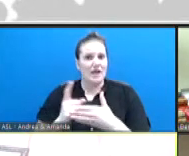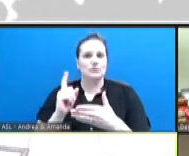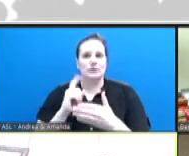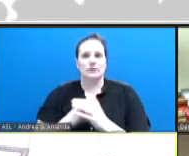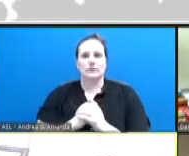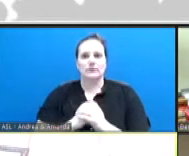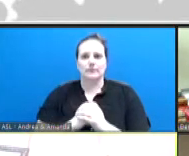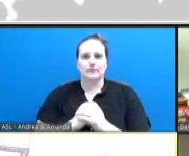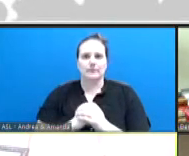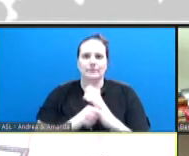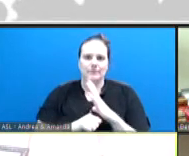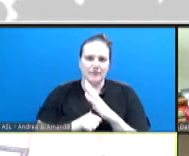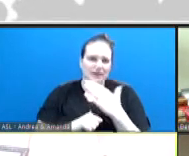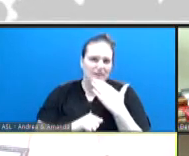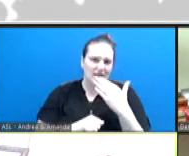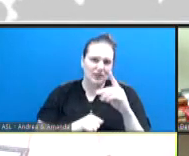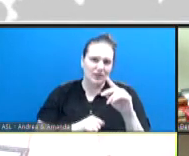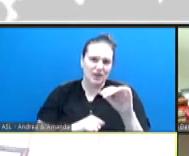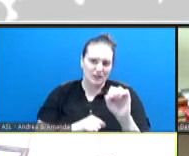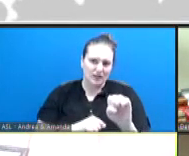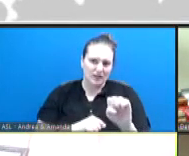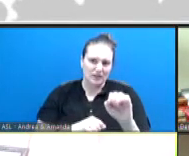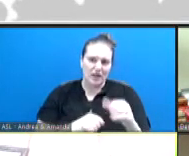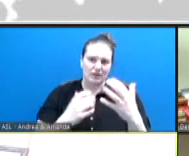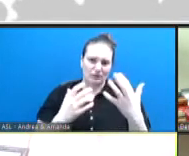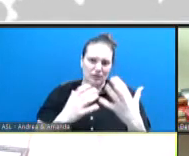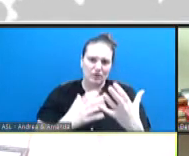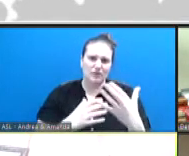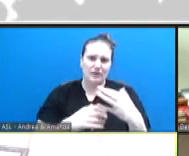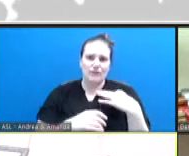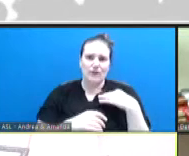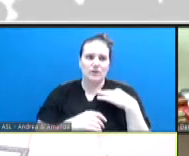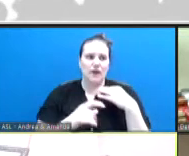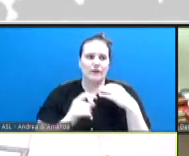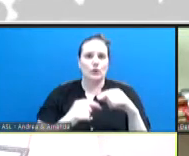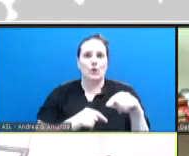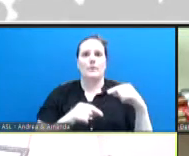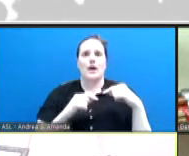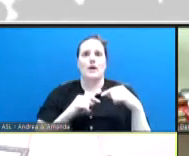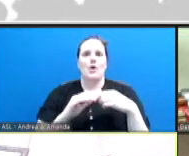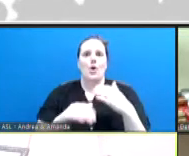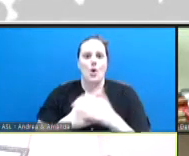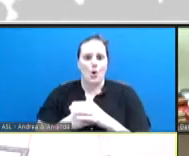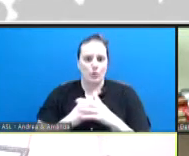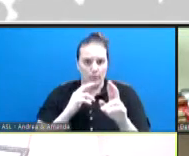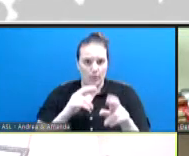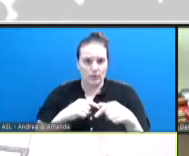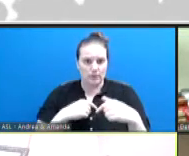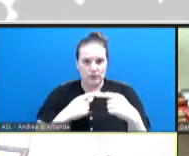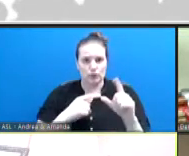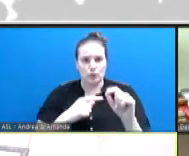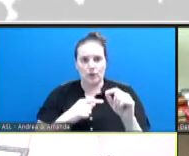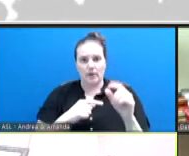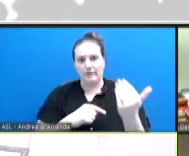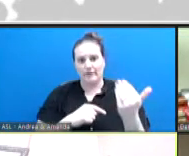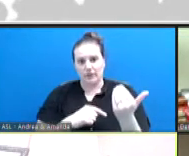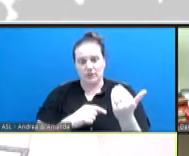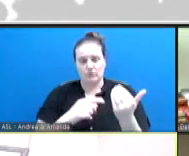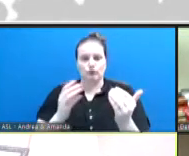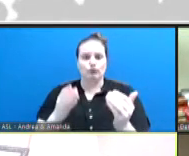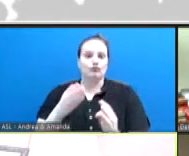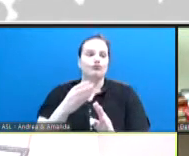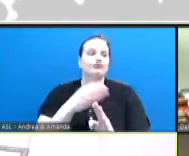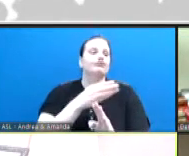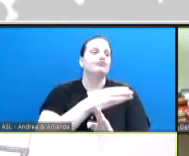Dennis. And thank you for that. Yeah, it's unfortunate, as a volunteer, I've had to go back through all your reports since 2015 just to see what's been